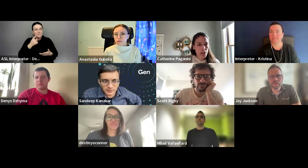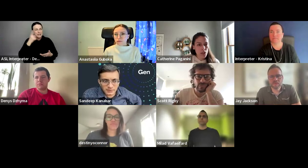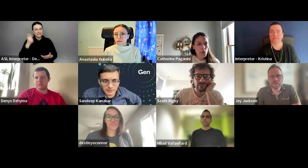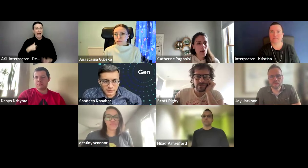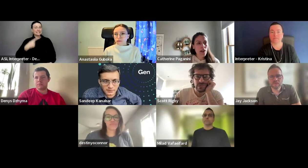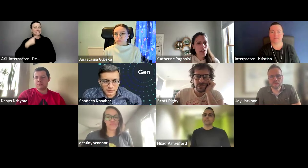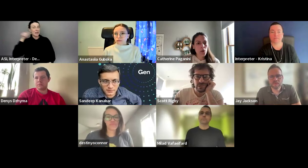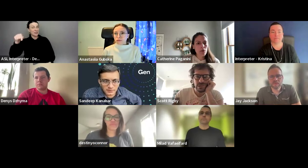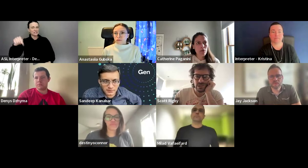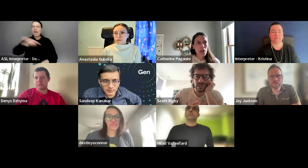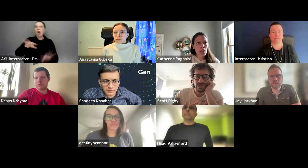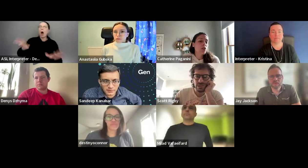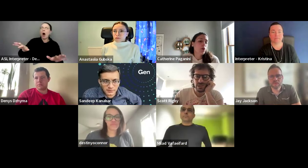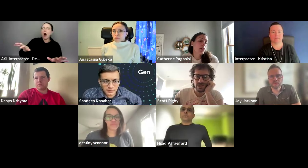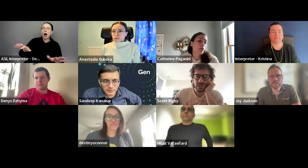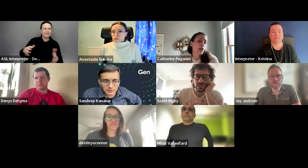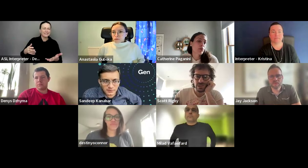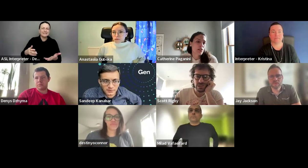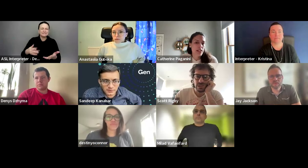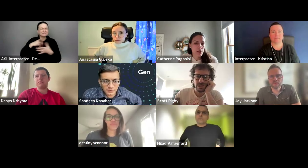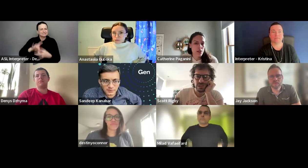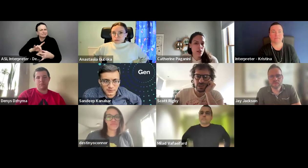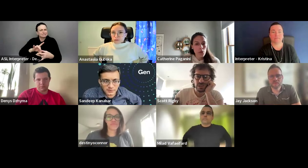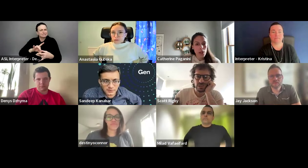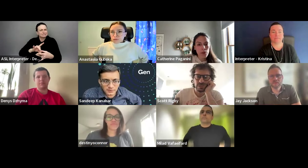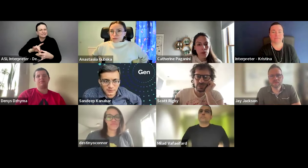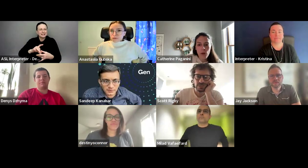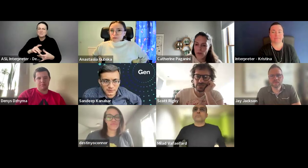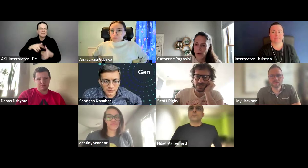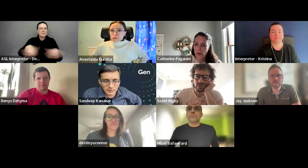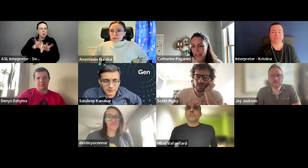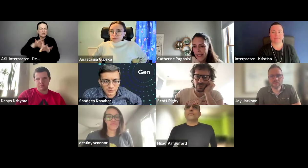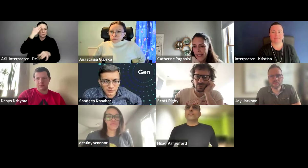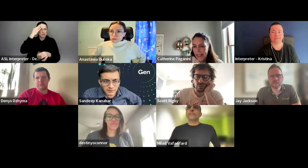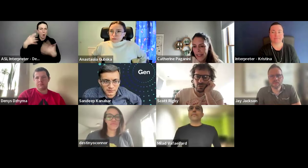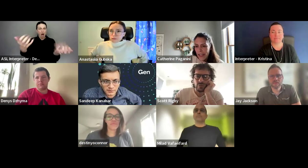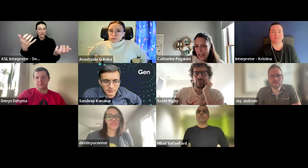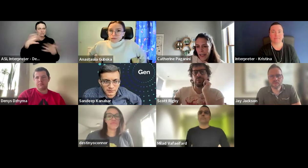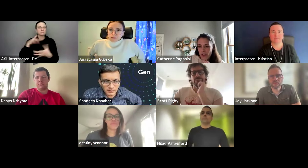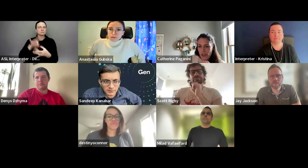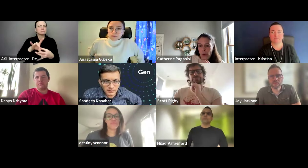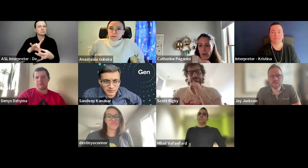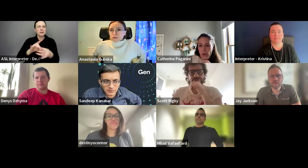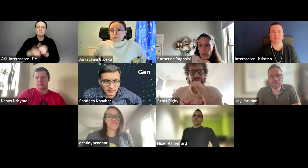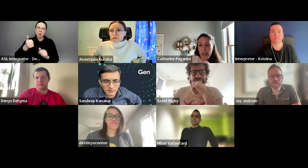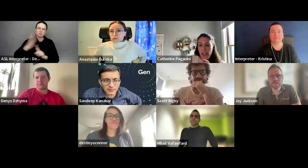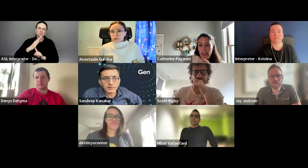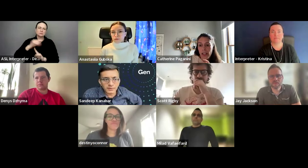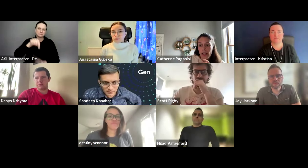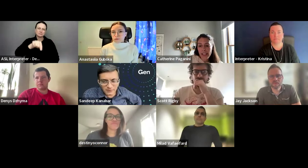really important too, because we need to know what resonates with people most, right?